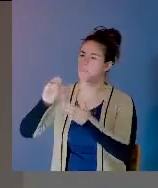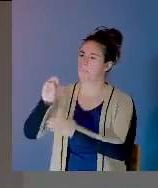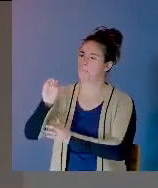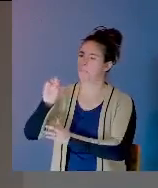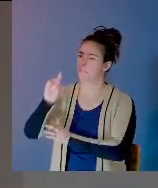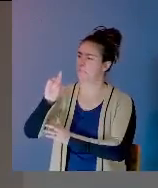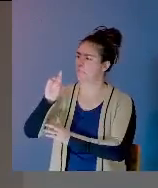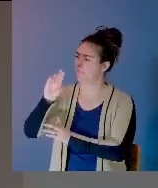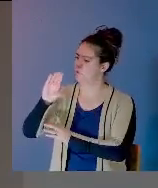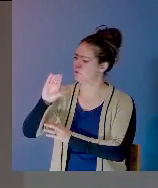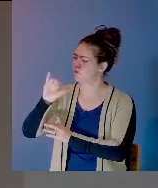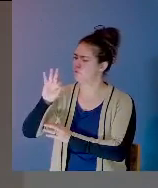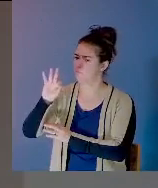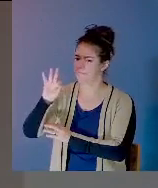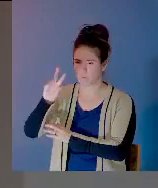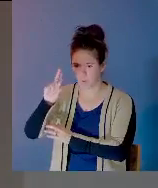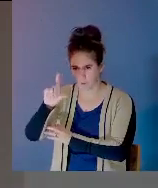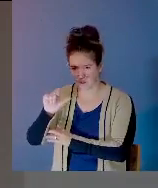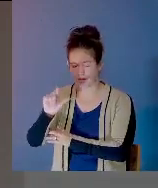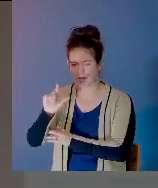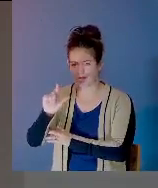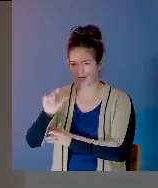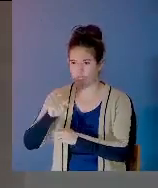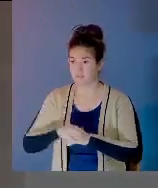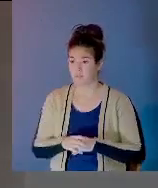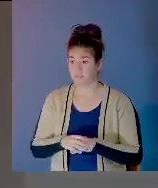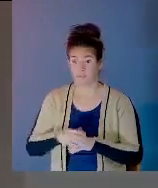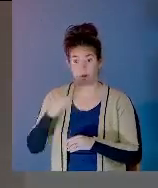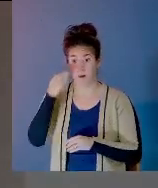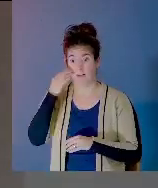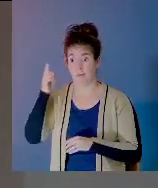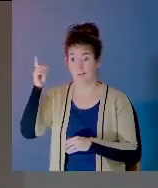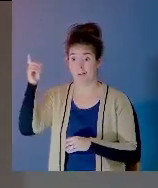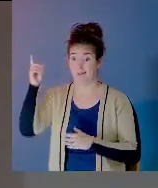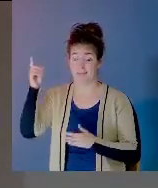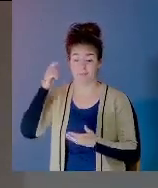witnesses and he observes what's going on in this planet today, I know his heart breaks.